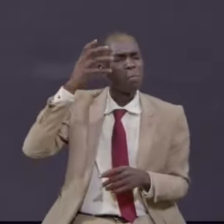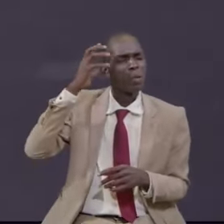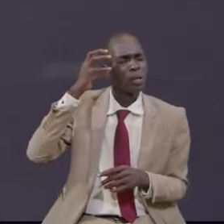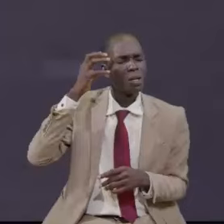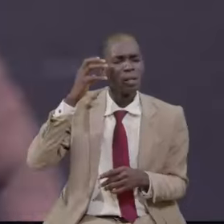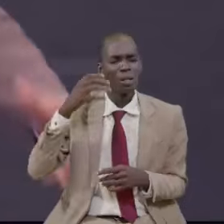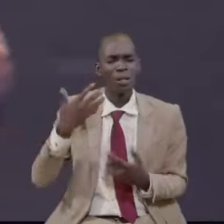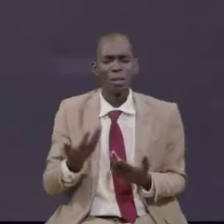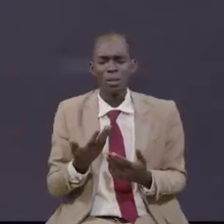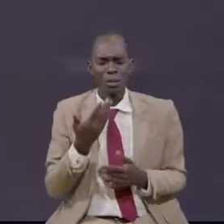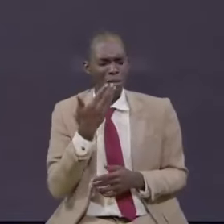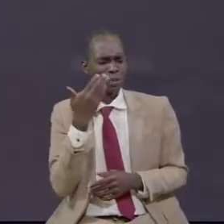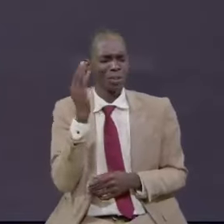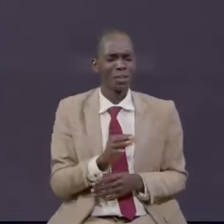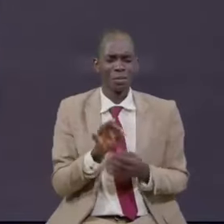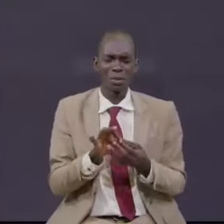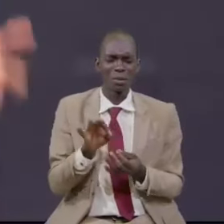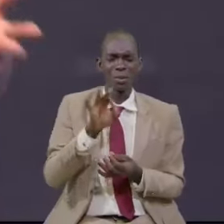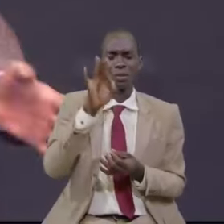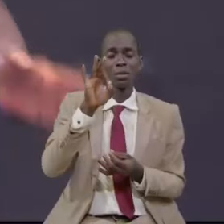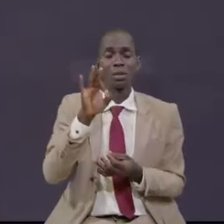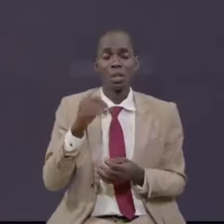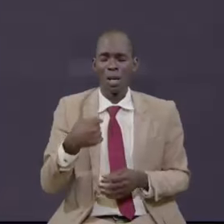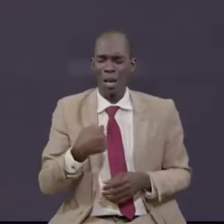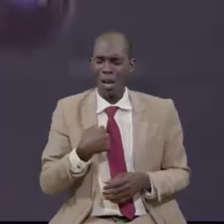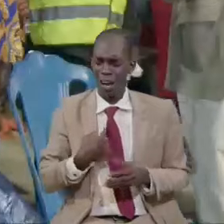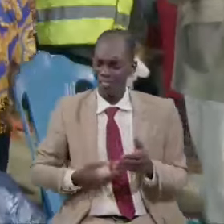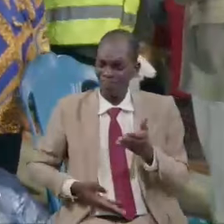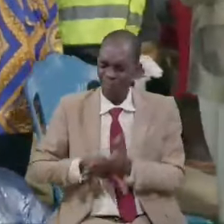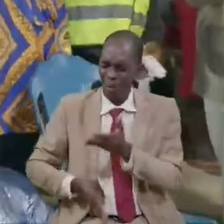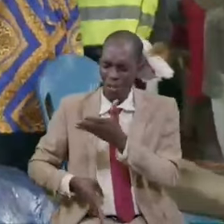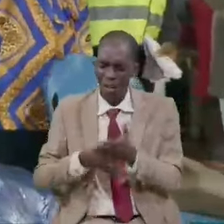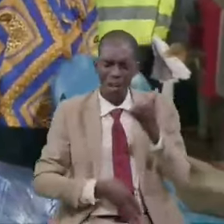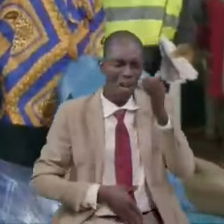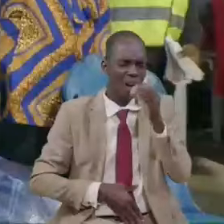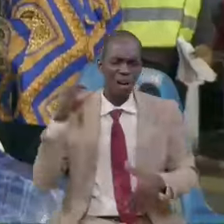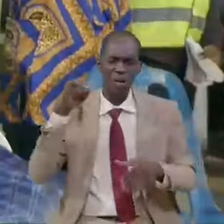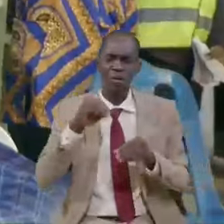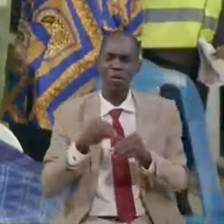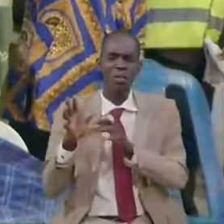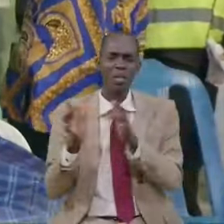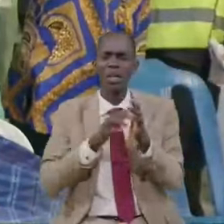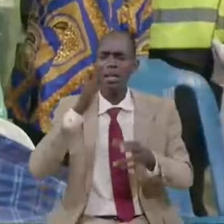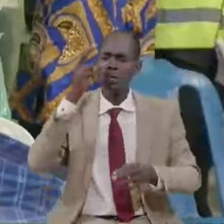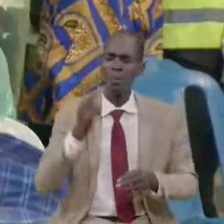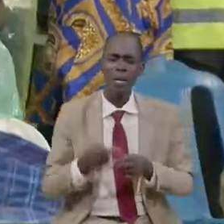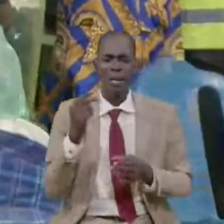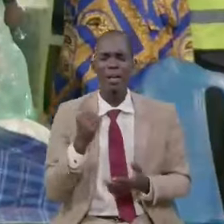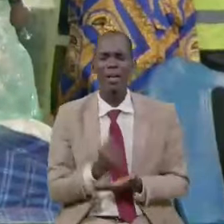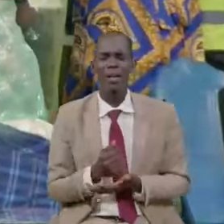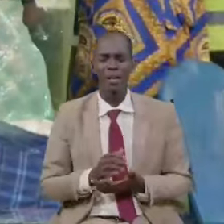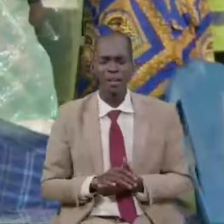spirit, I cast you out in Jesus' name.